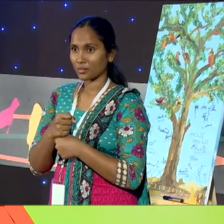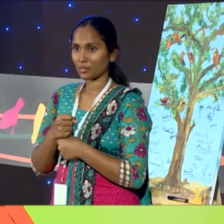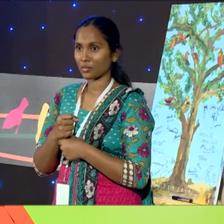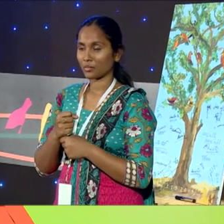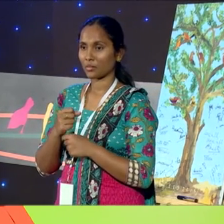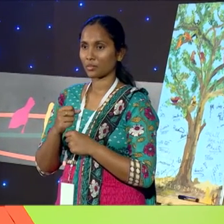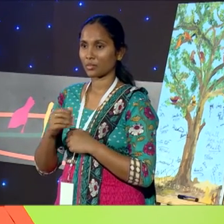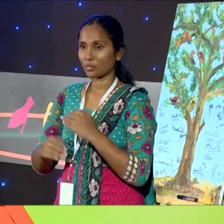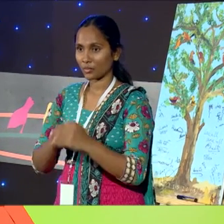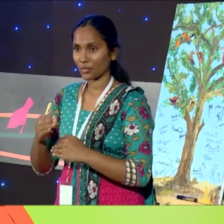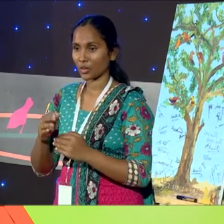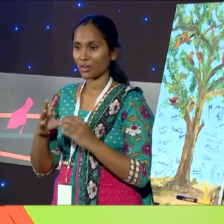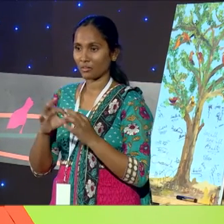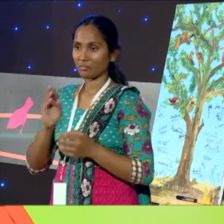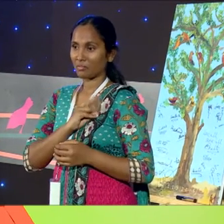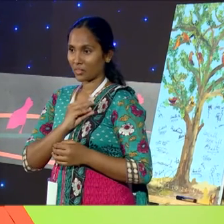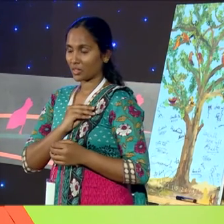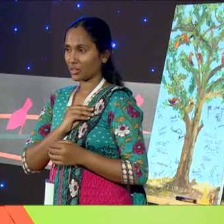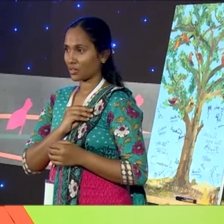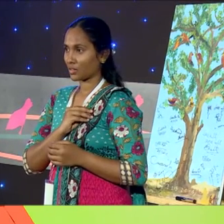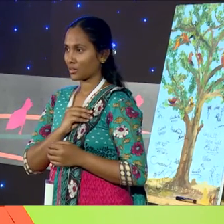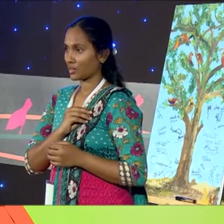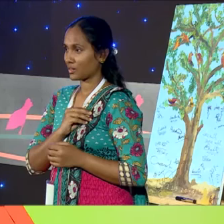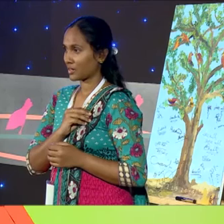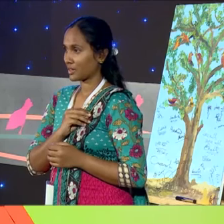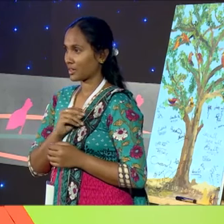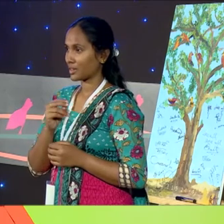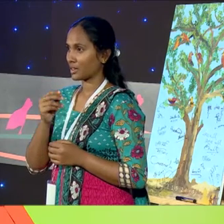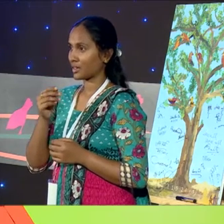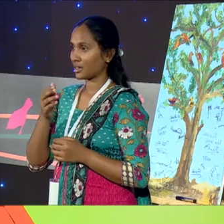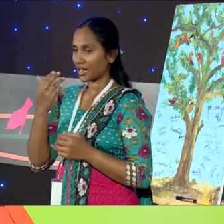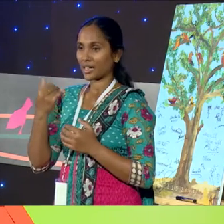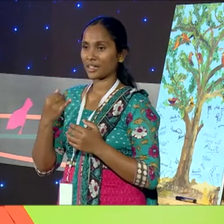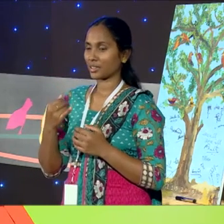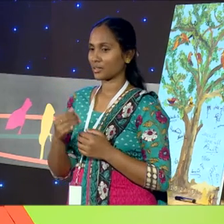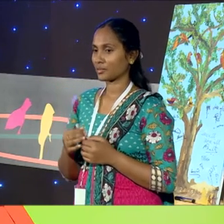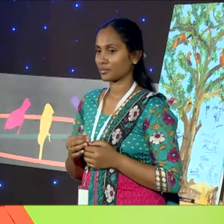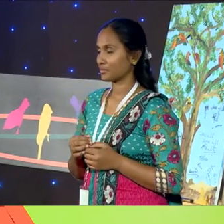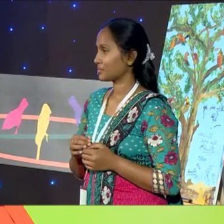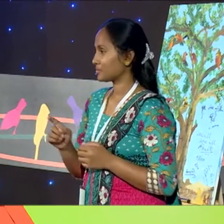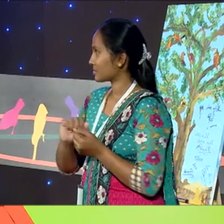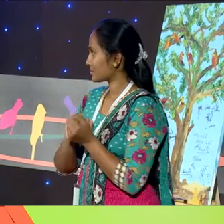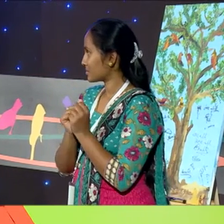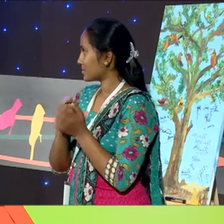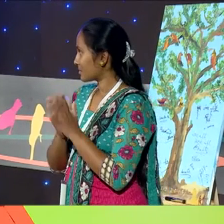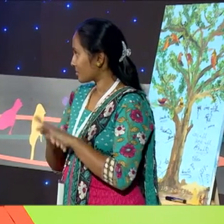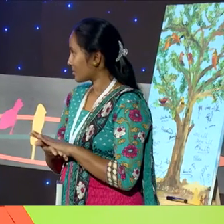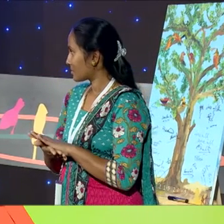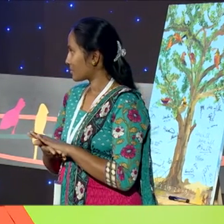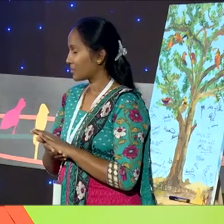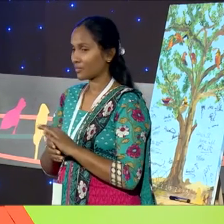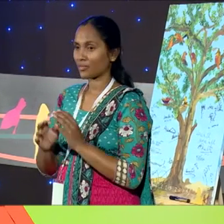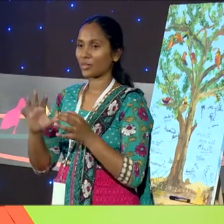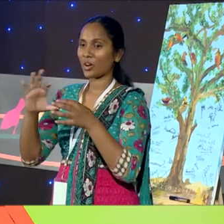go of your fears, and you let go of your preconceptions, and you become a part of the